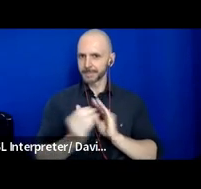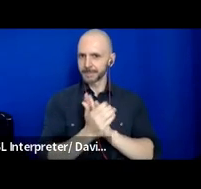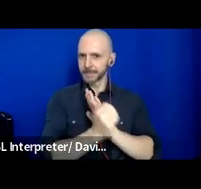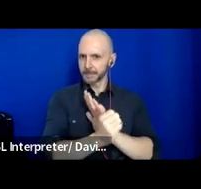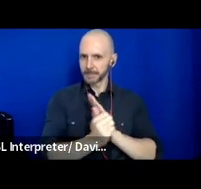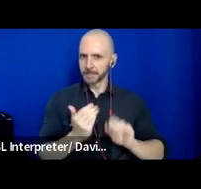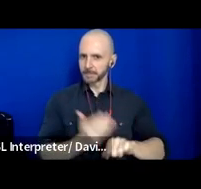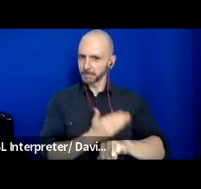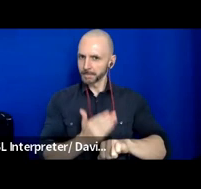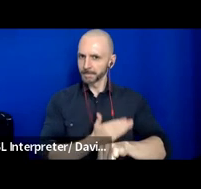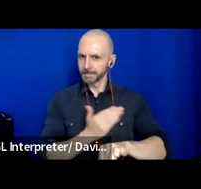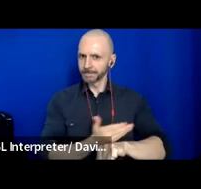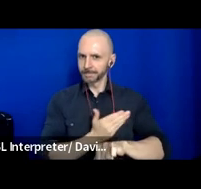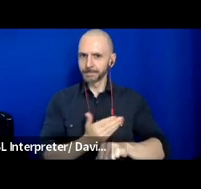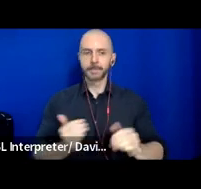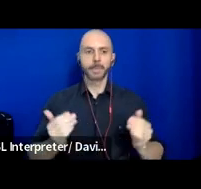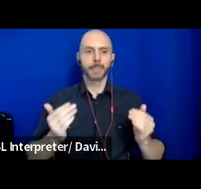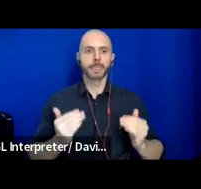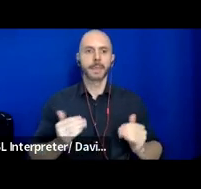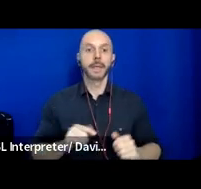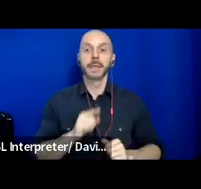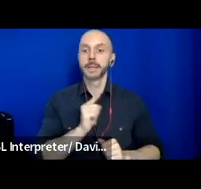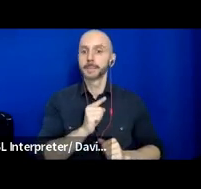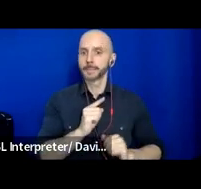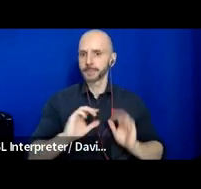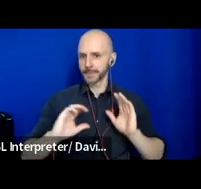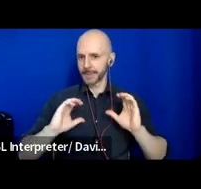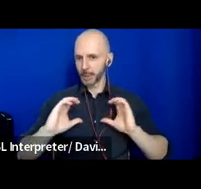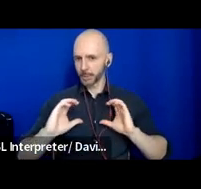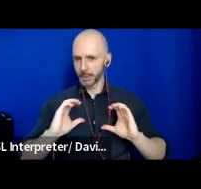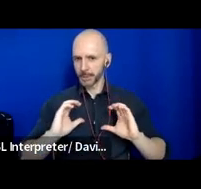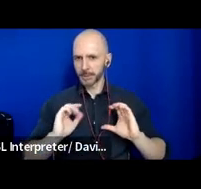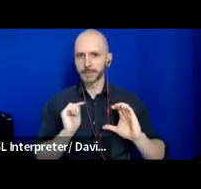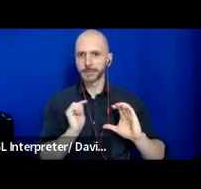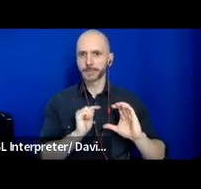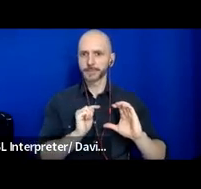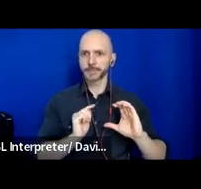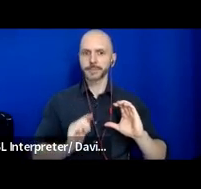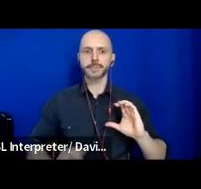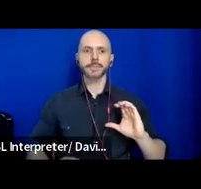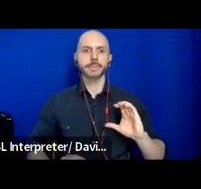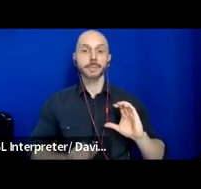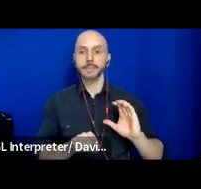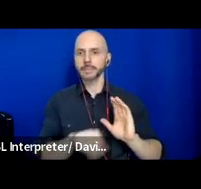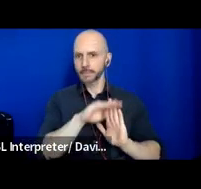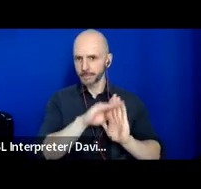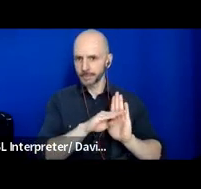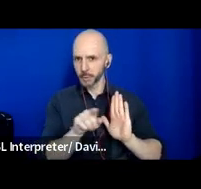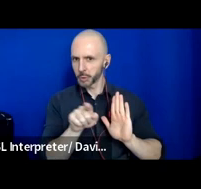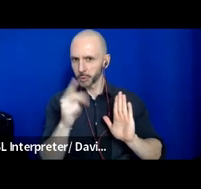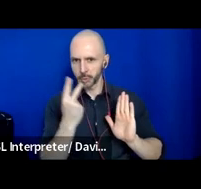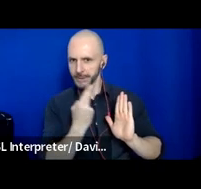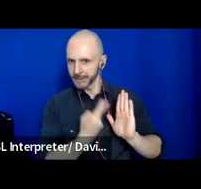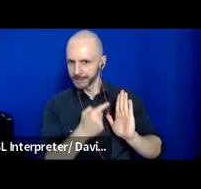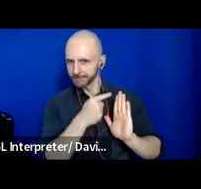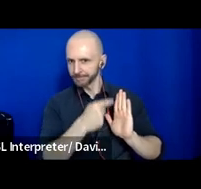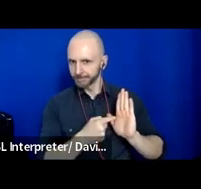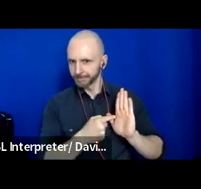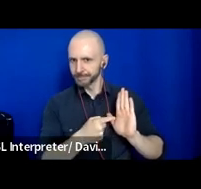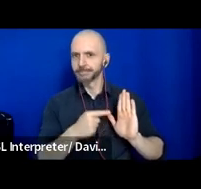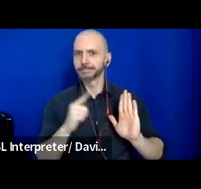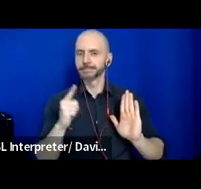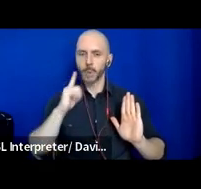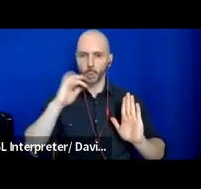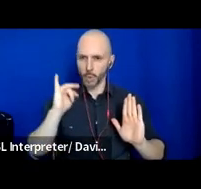And so then to speak about communication, then we want to be clear about what it means. And so you can see the definition here, and hopefully you also have it in your package.